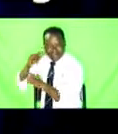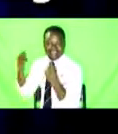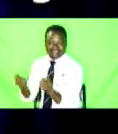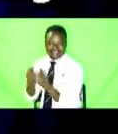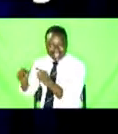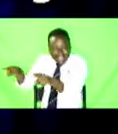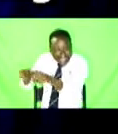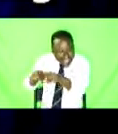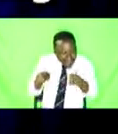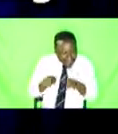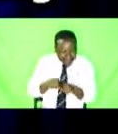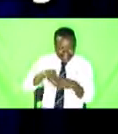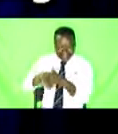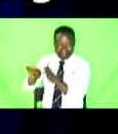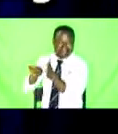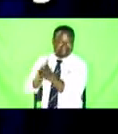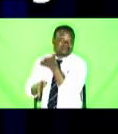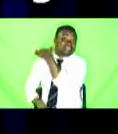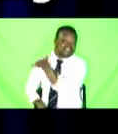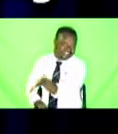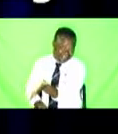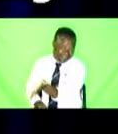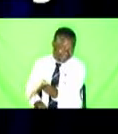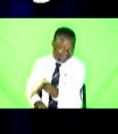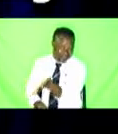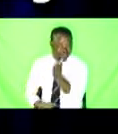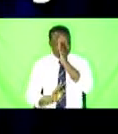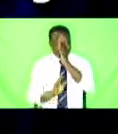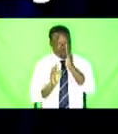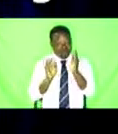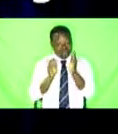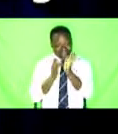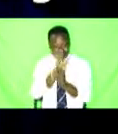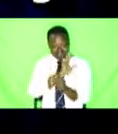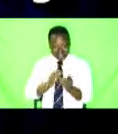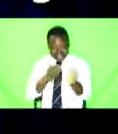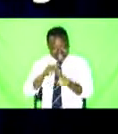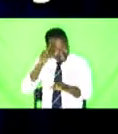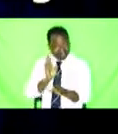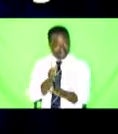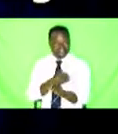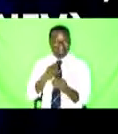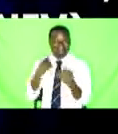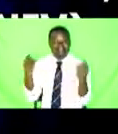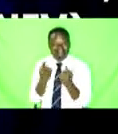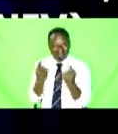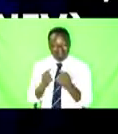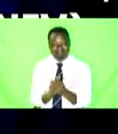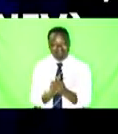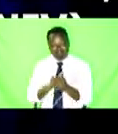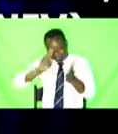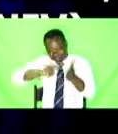according to the scriptures. Christ died for our sins. The next verse, verse 4. That he